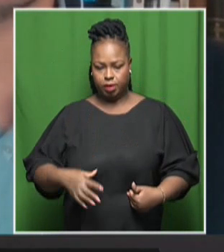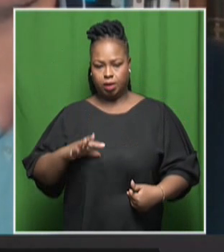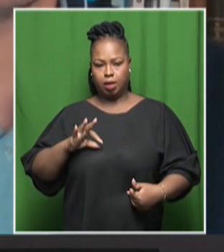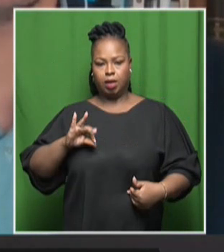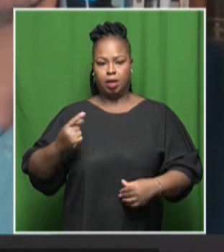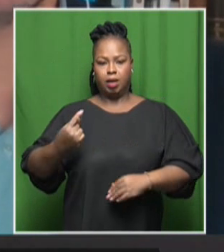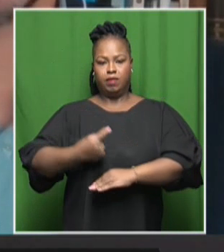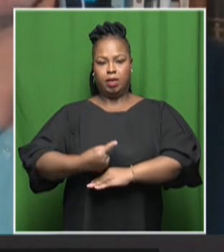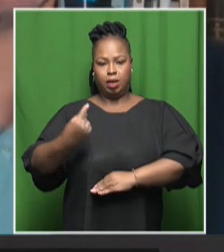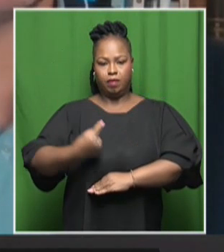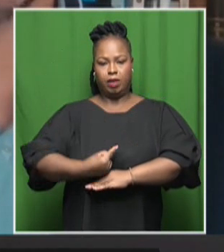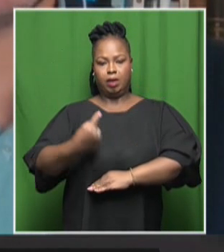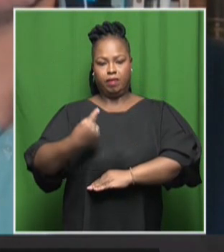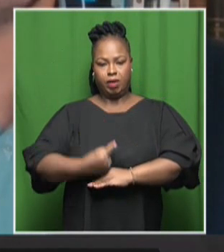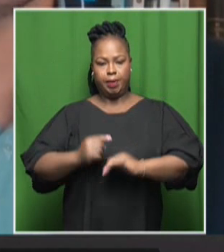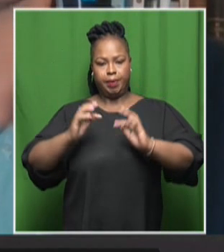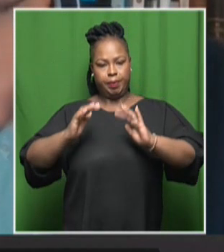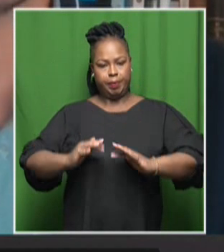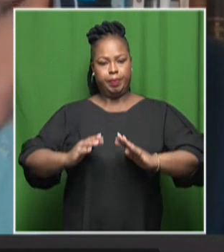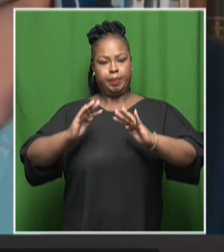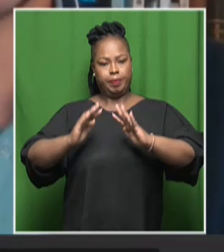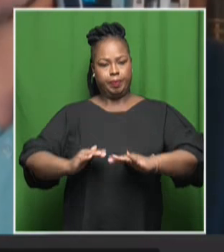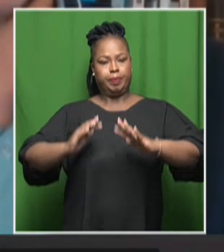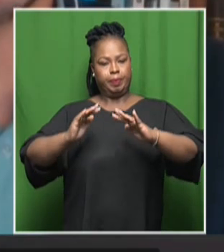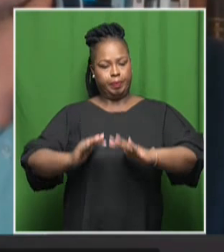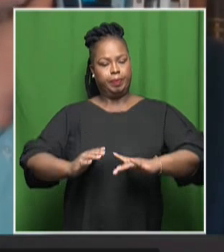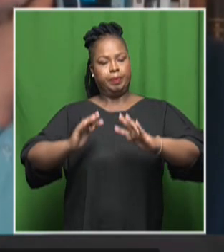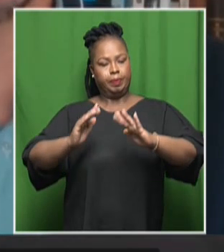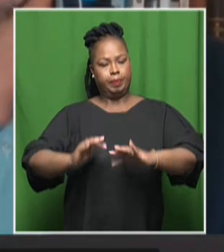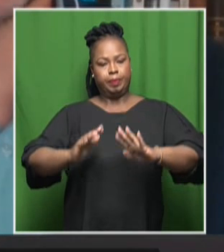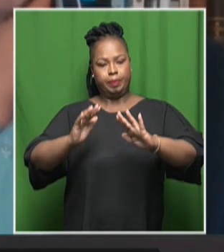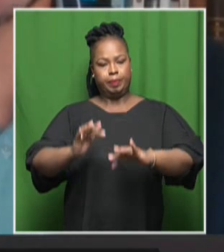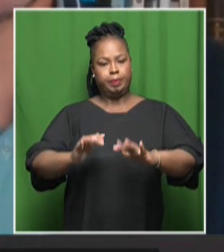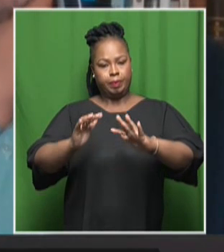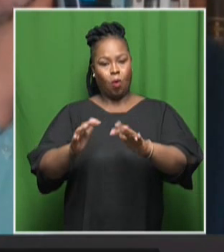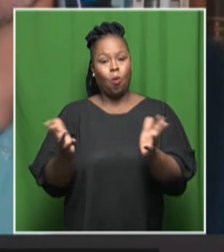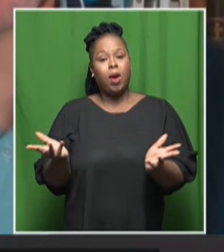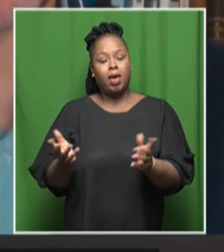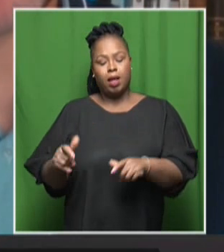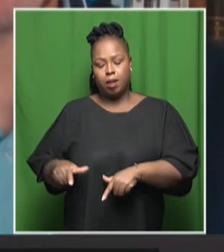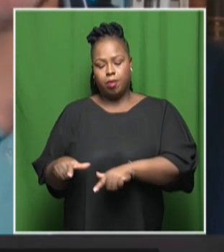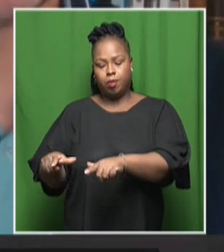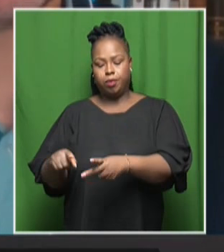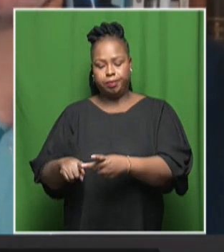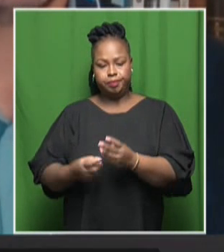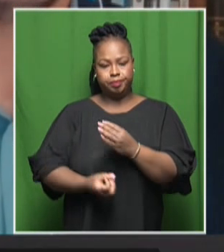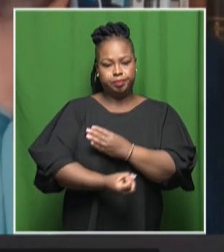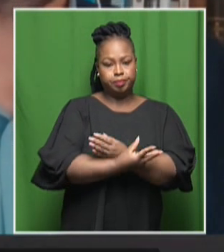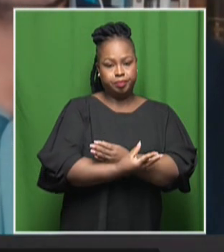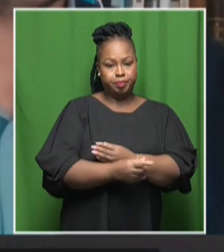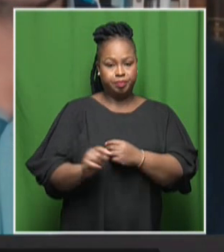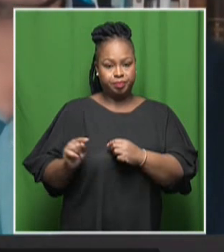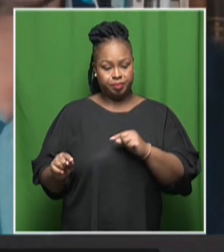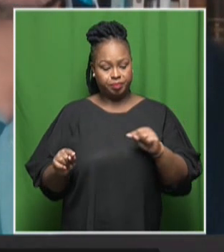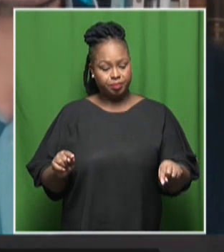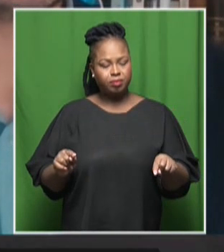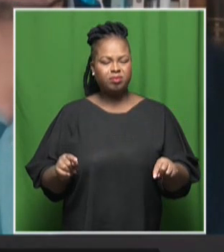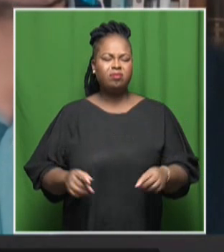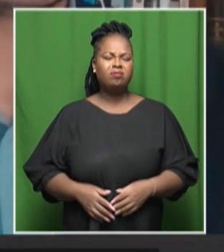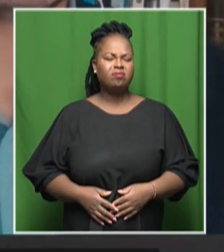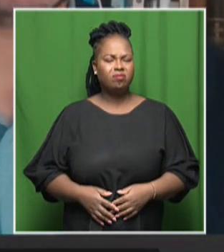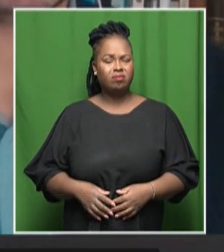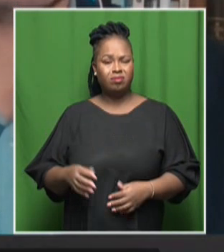in this past week, effectively had heavy falls of rain somewhere in Limpopo and Mpumalanga. These weather